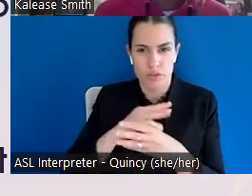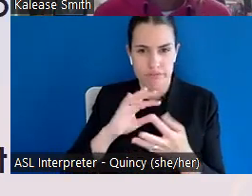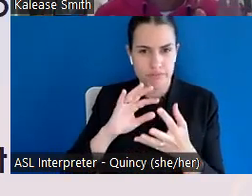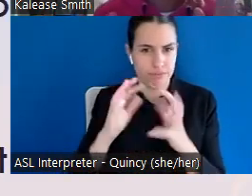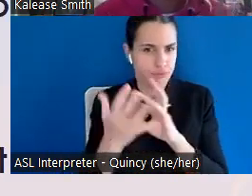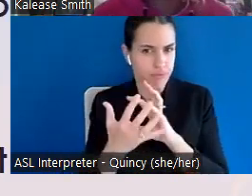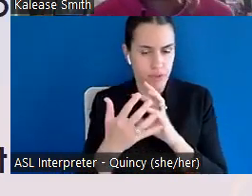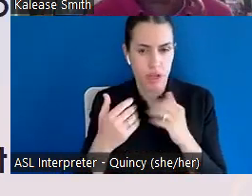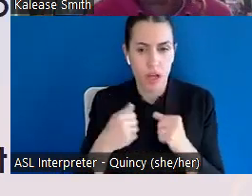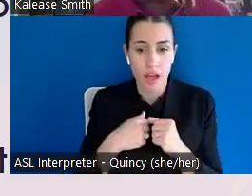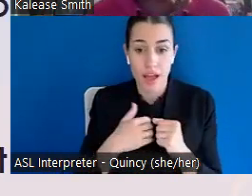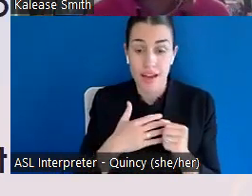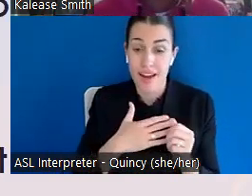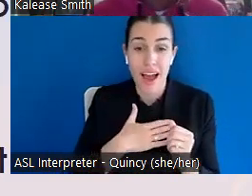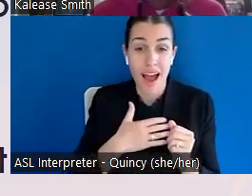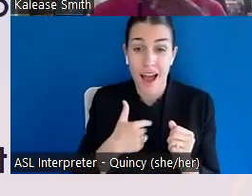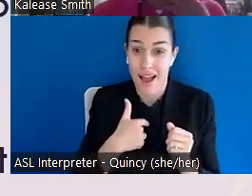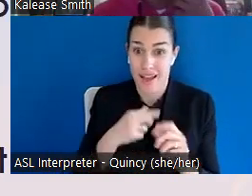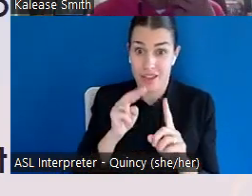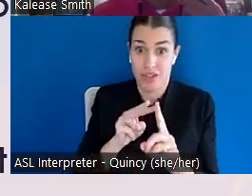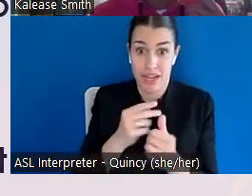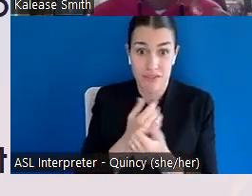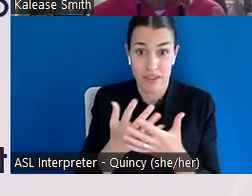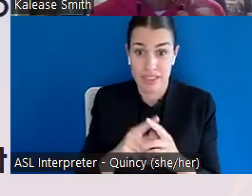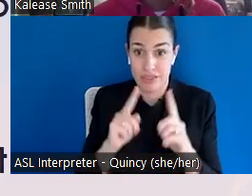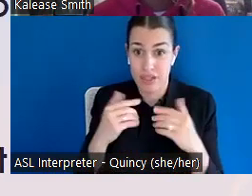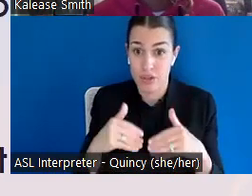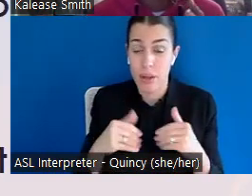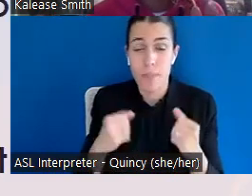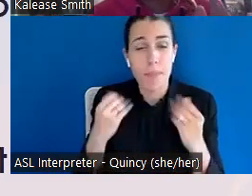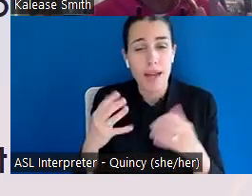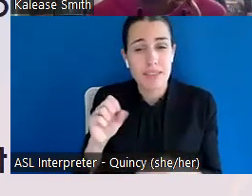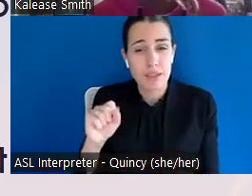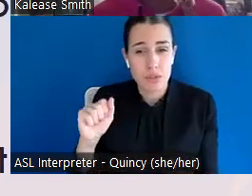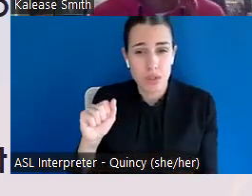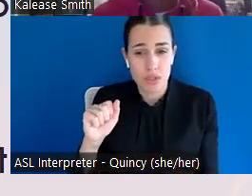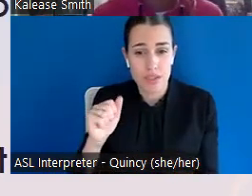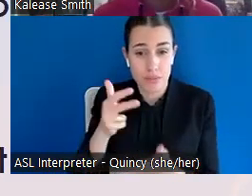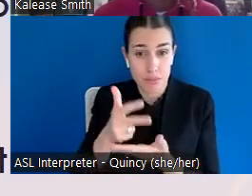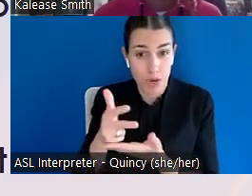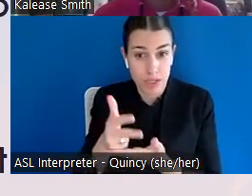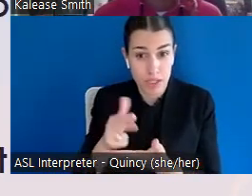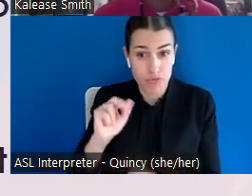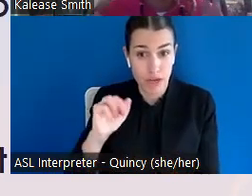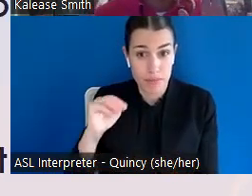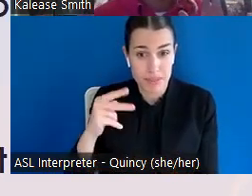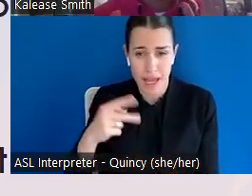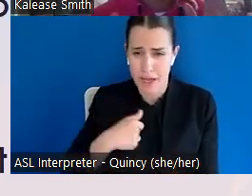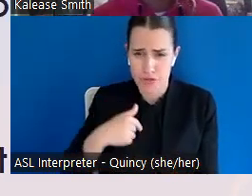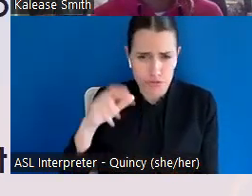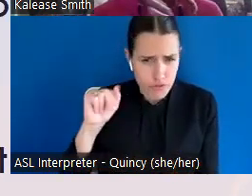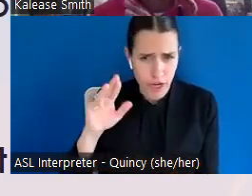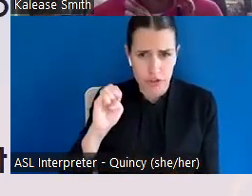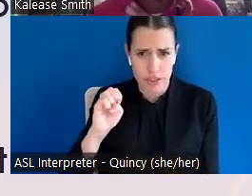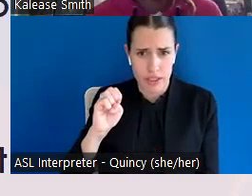work in sexual violence, I look at everything different. There were so many sexual assaults in parking ramps that I rarely go on a parking ramp now. And when I do, I park